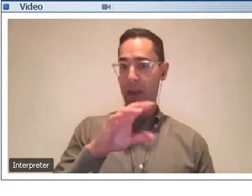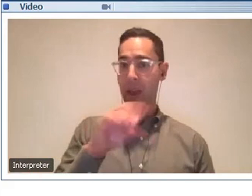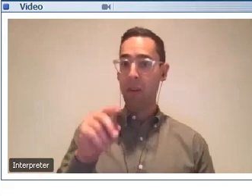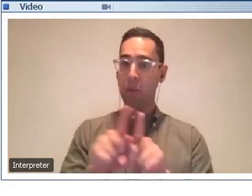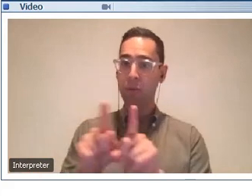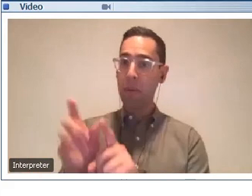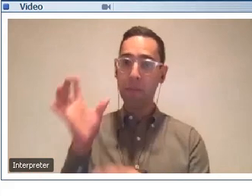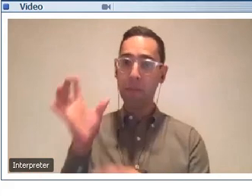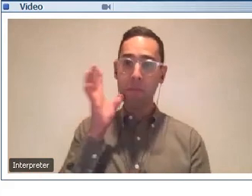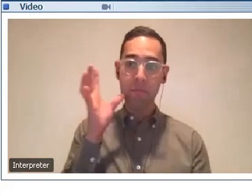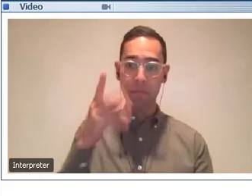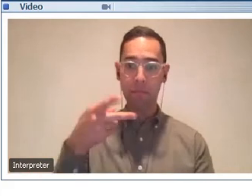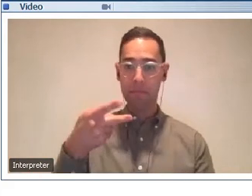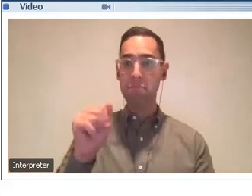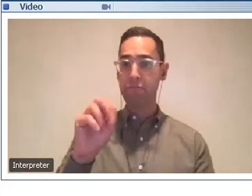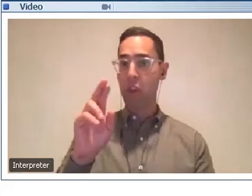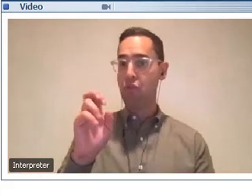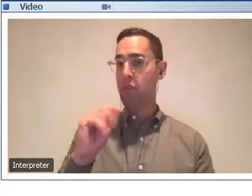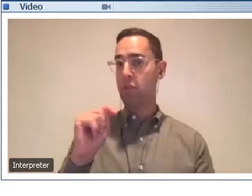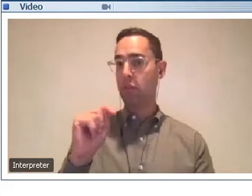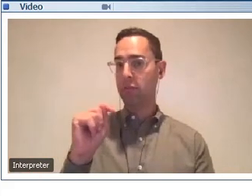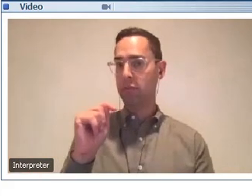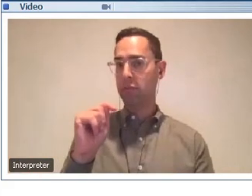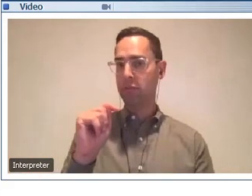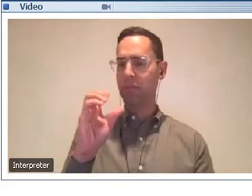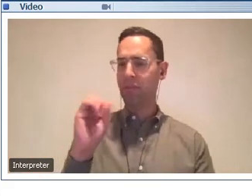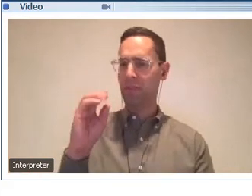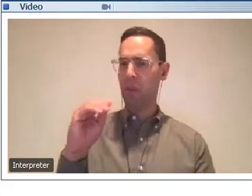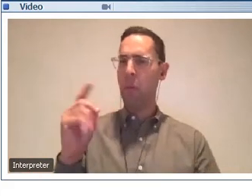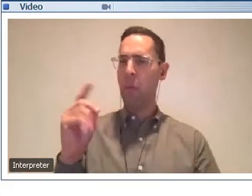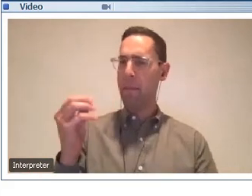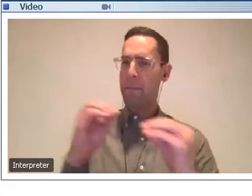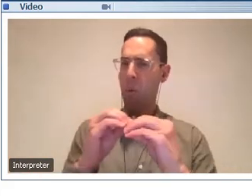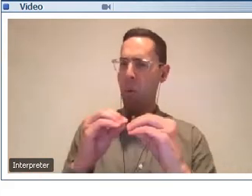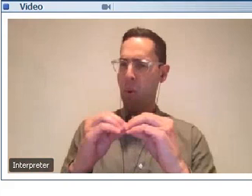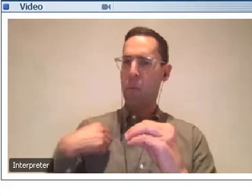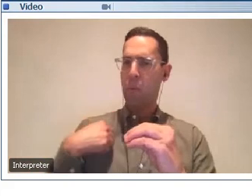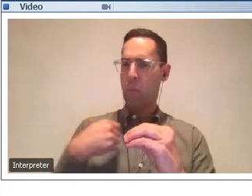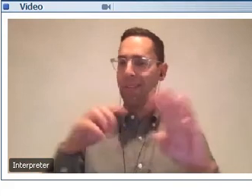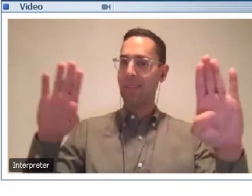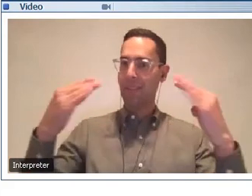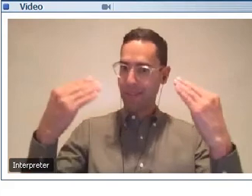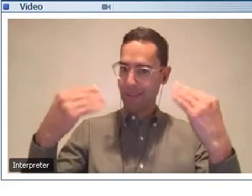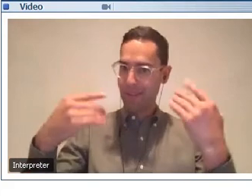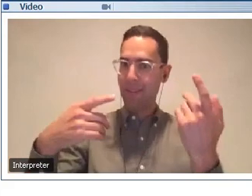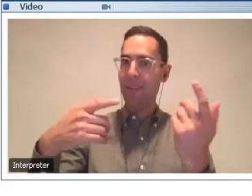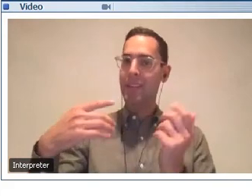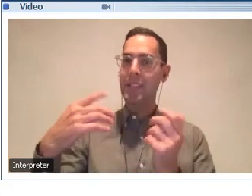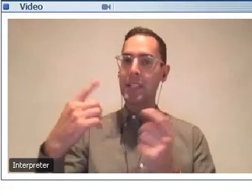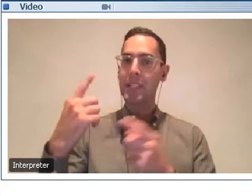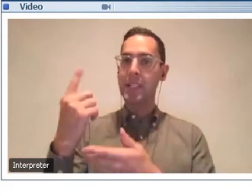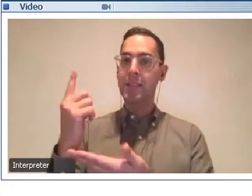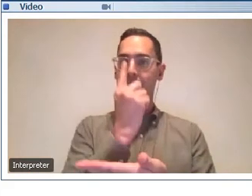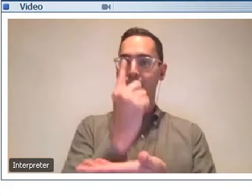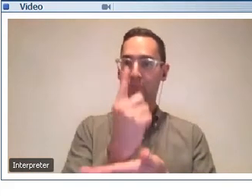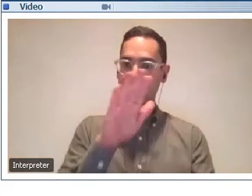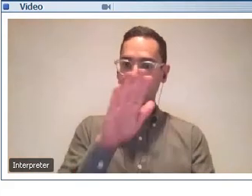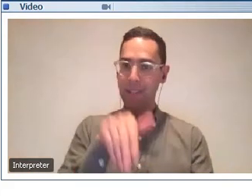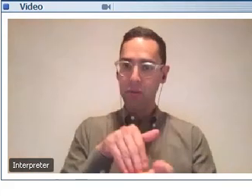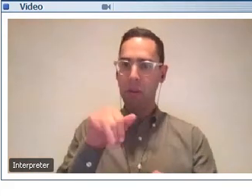consider disability as part of that equation as well. So I think the more that we can, as you mentioned, center the person with a disability and show the varying